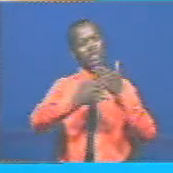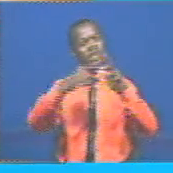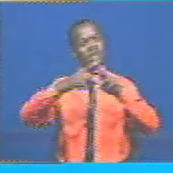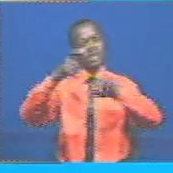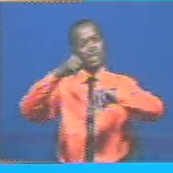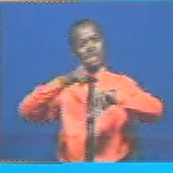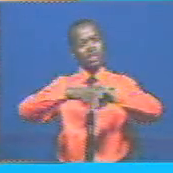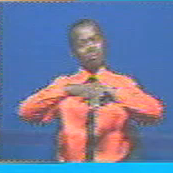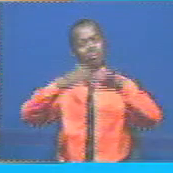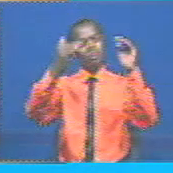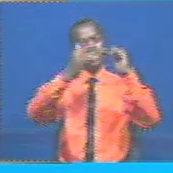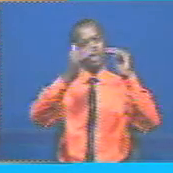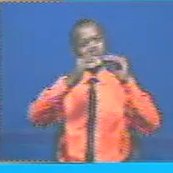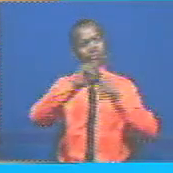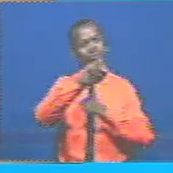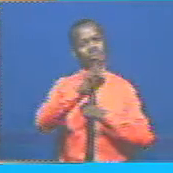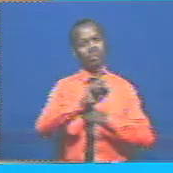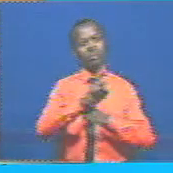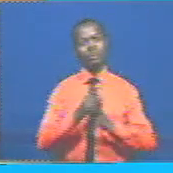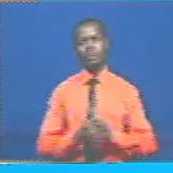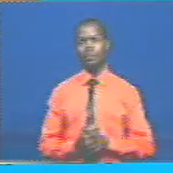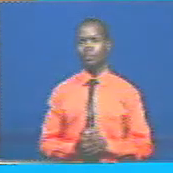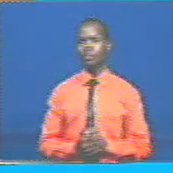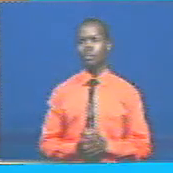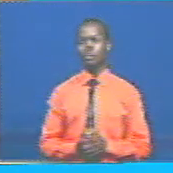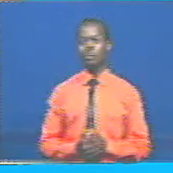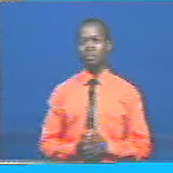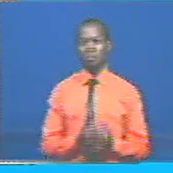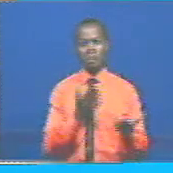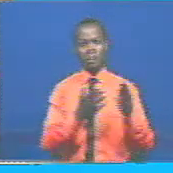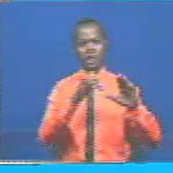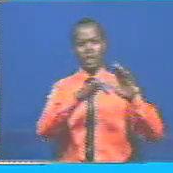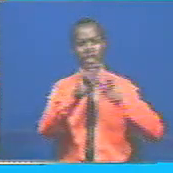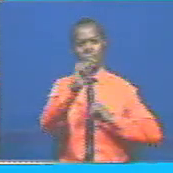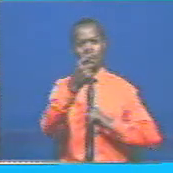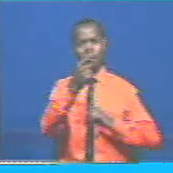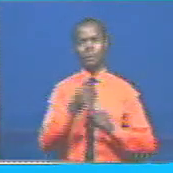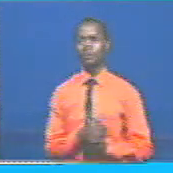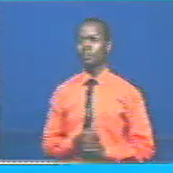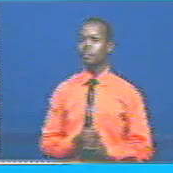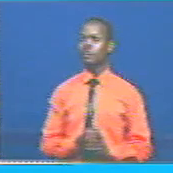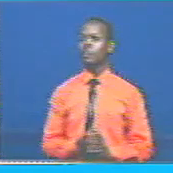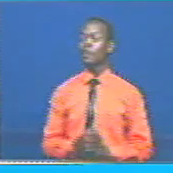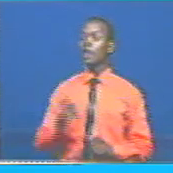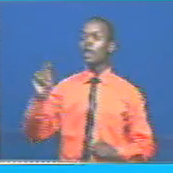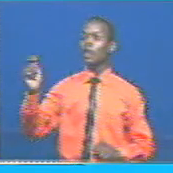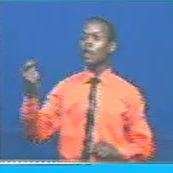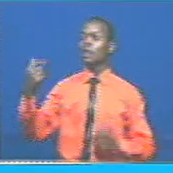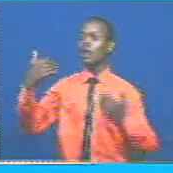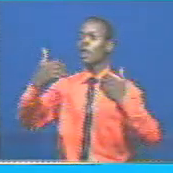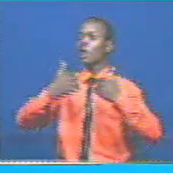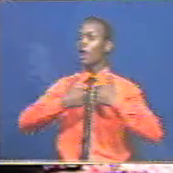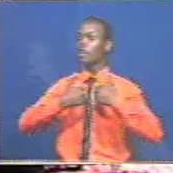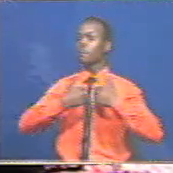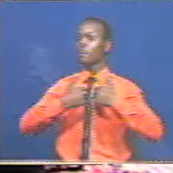General Assembly yeah we mostly in Kenya we have at least